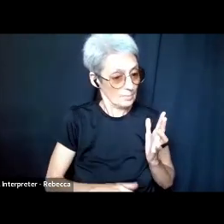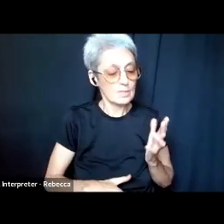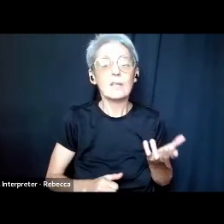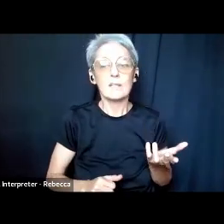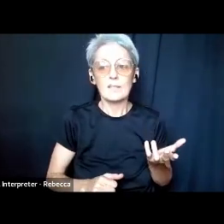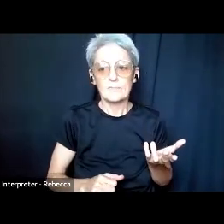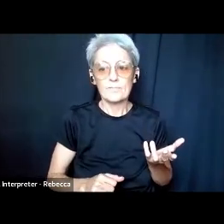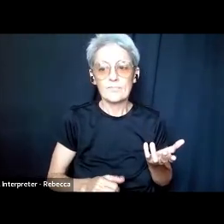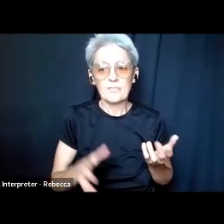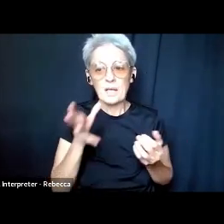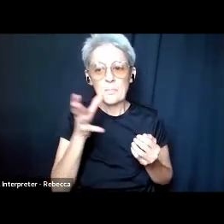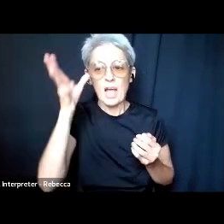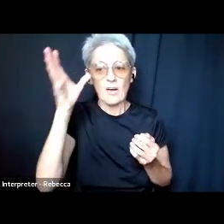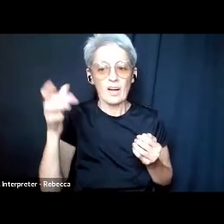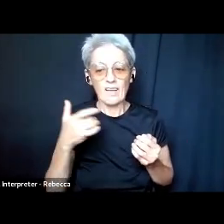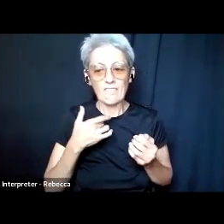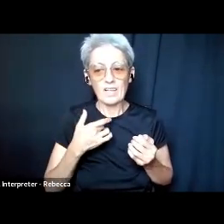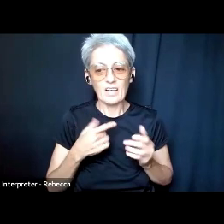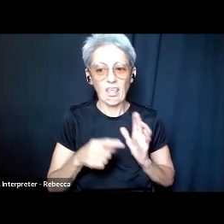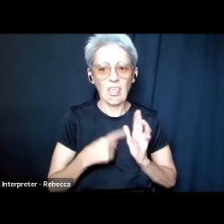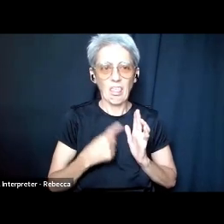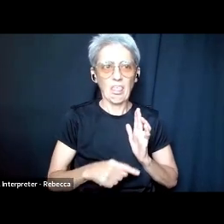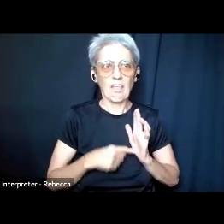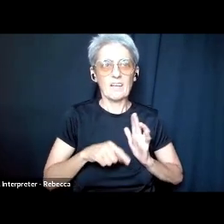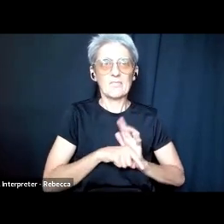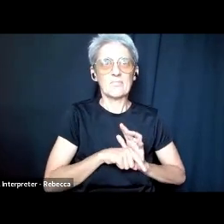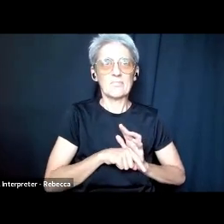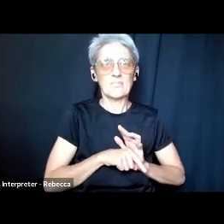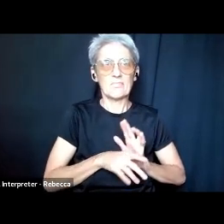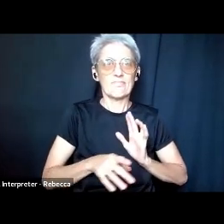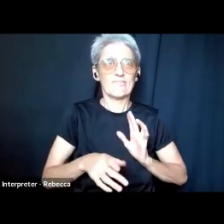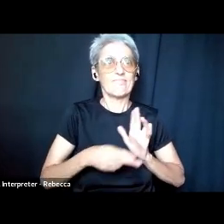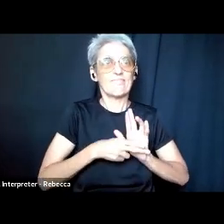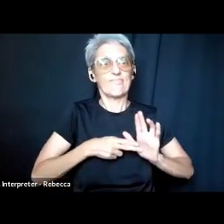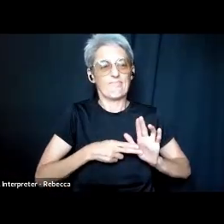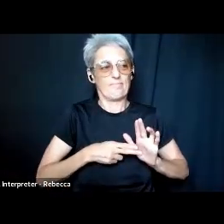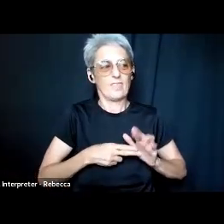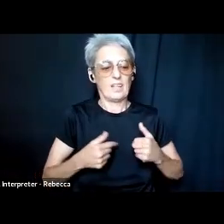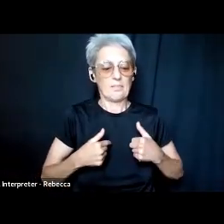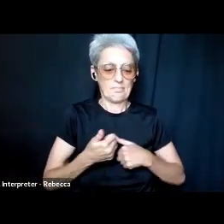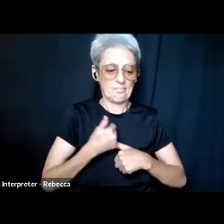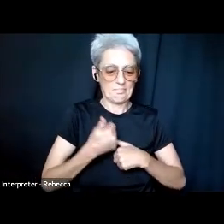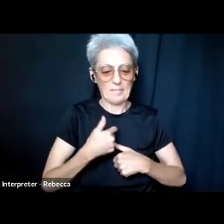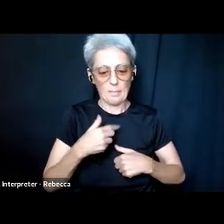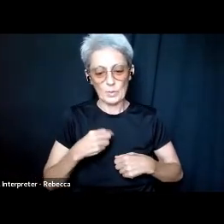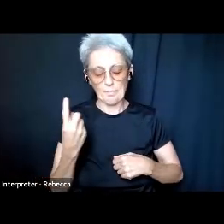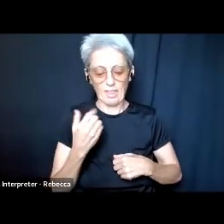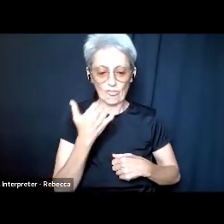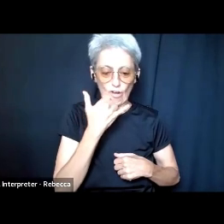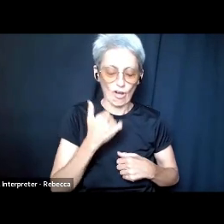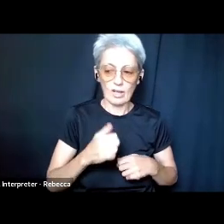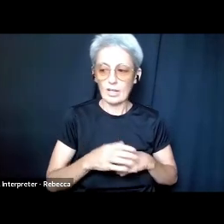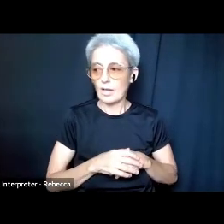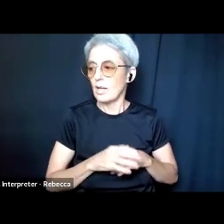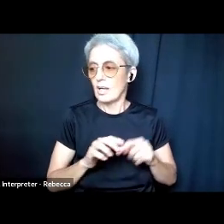is for parents. It must be something you're doing wrong. So it's Basics. It's important to us that it be taught by people who